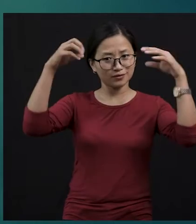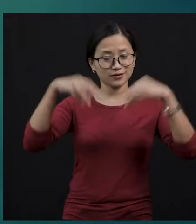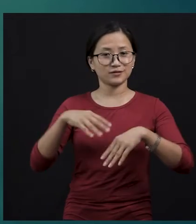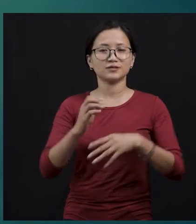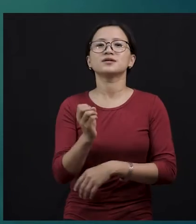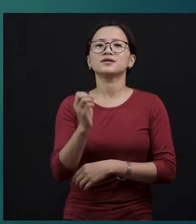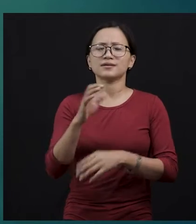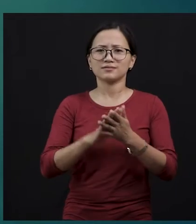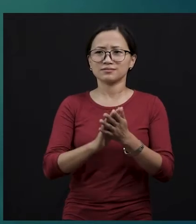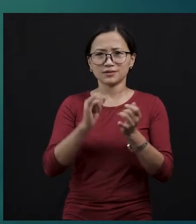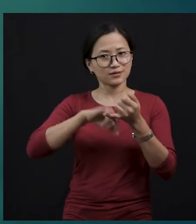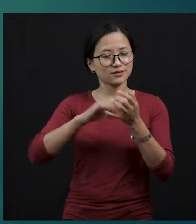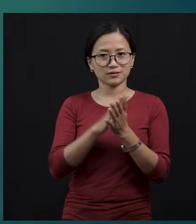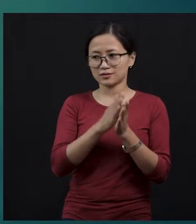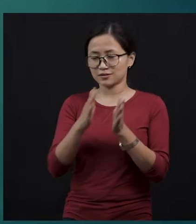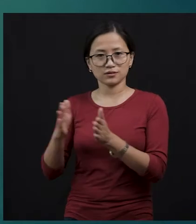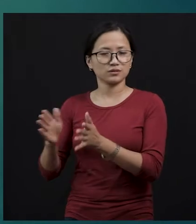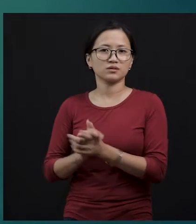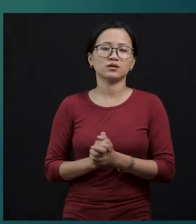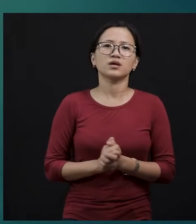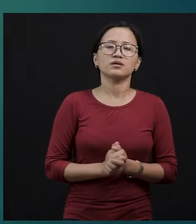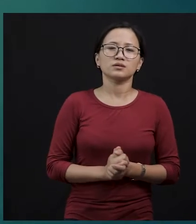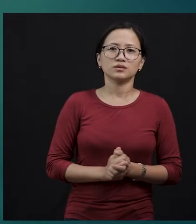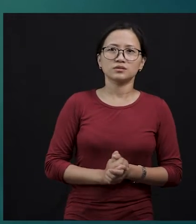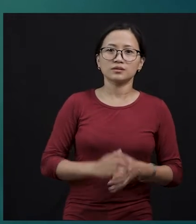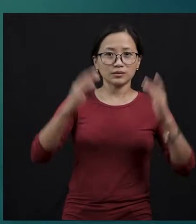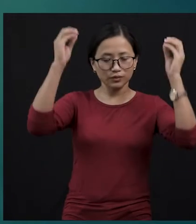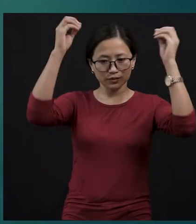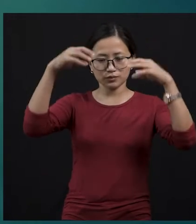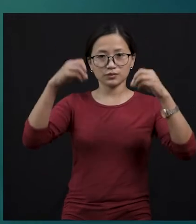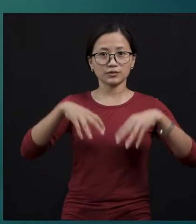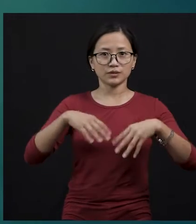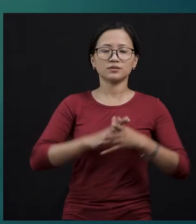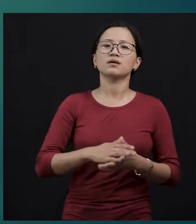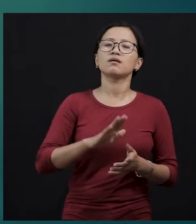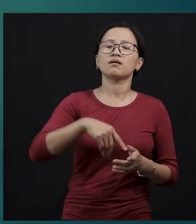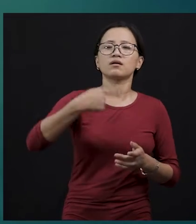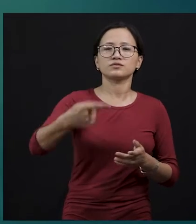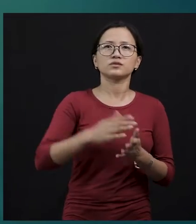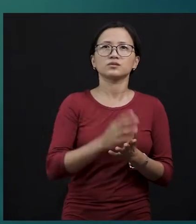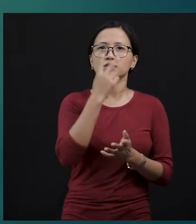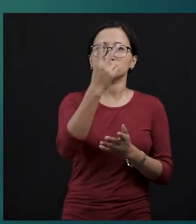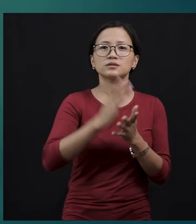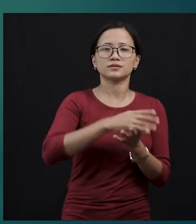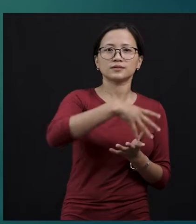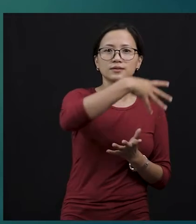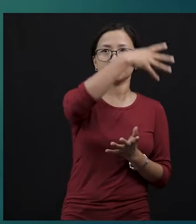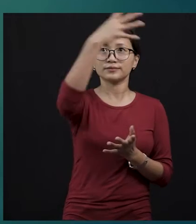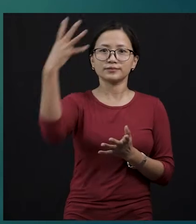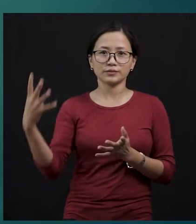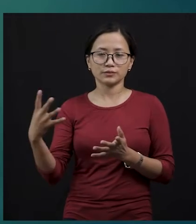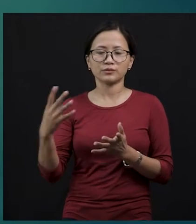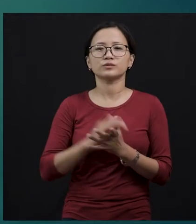lot of times. It appears after the rain when the sun shines. Okay, that is what we are going to discuss about. But